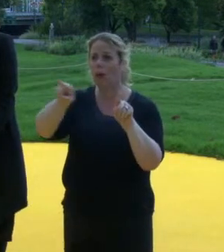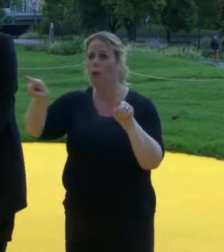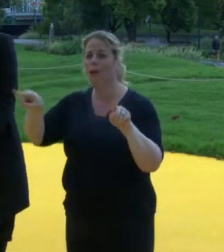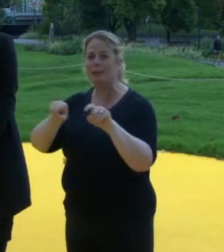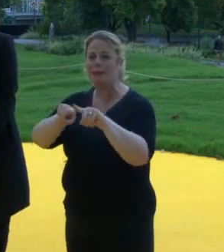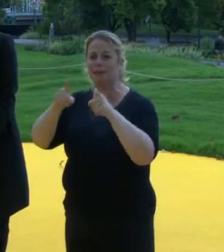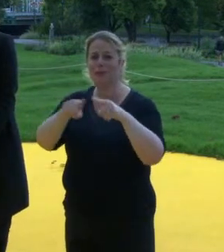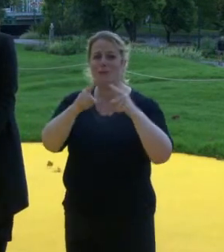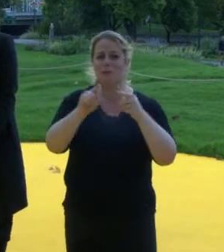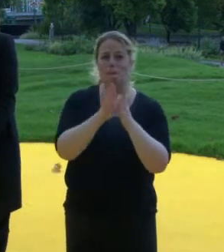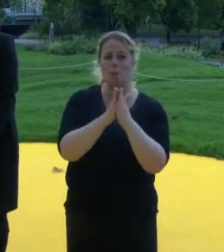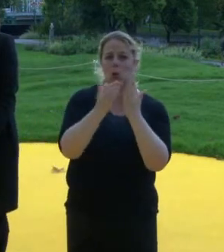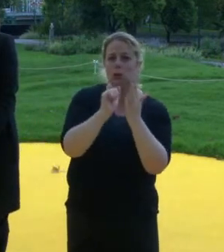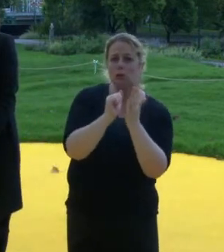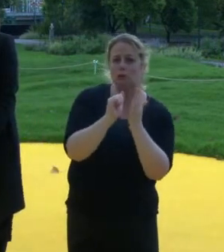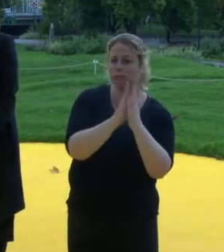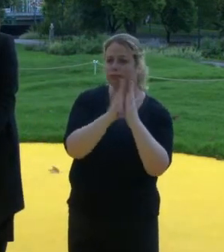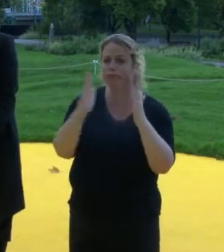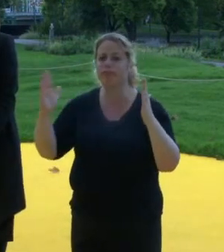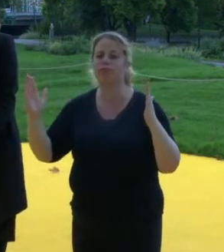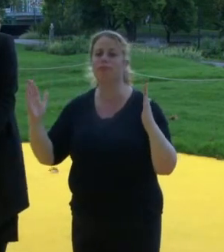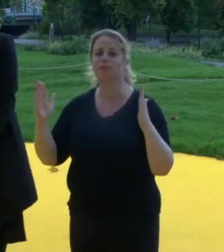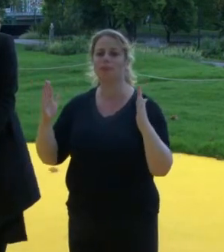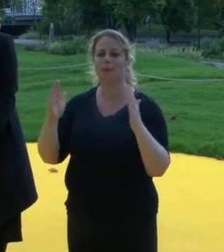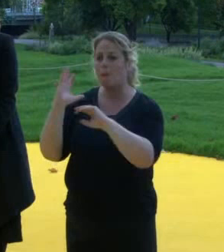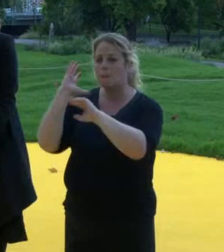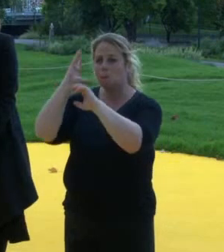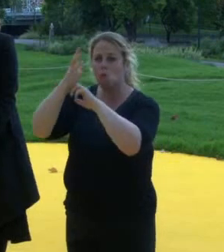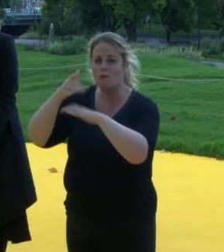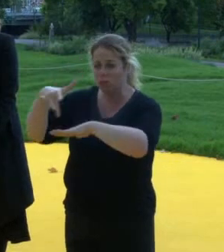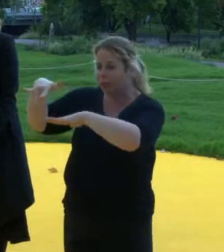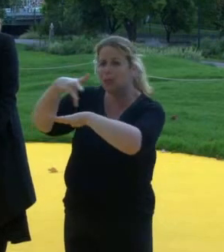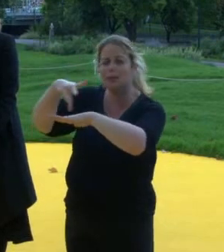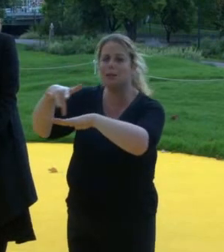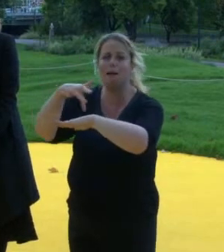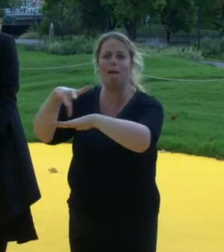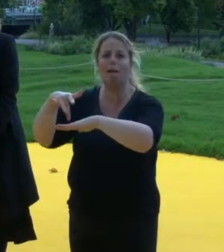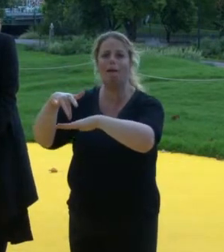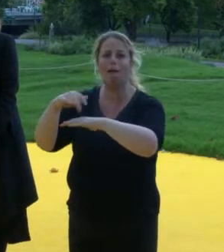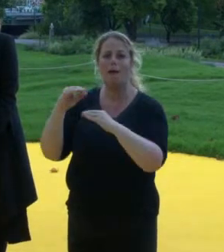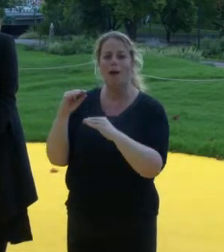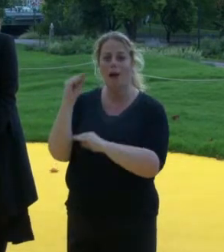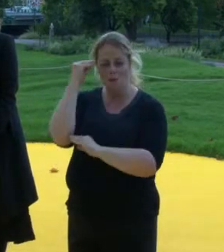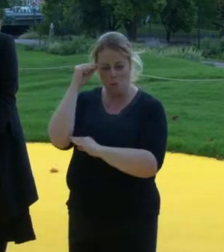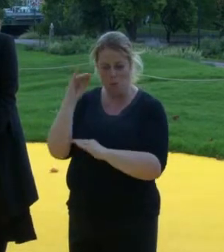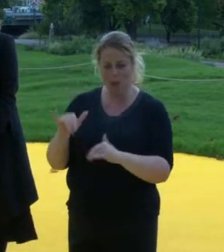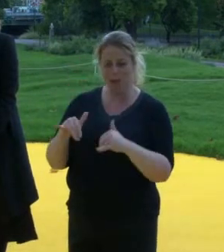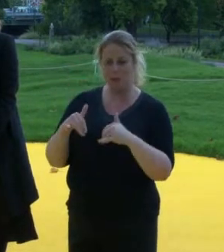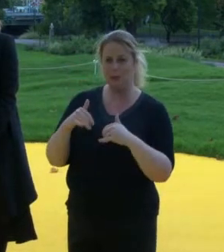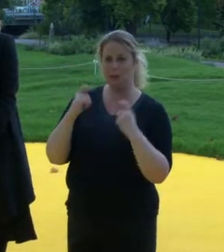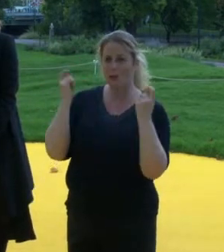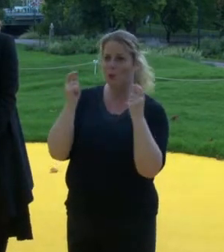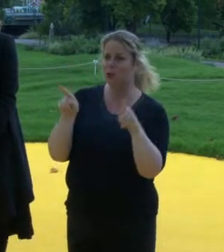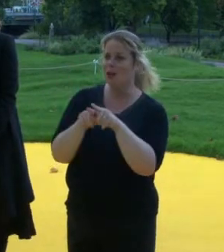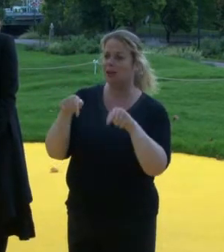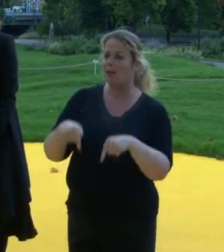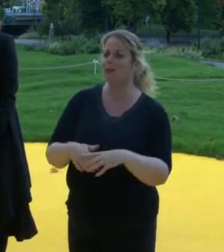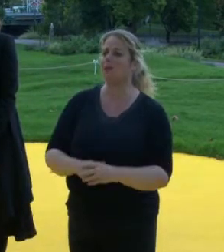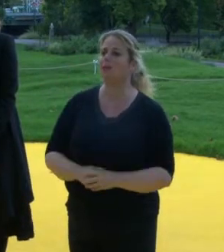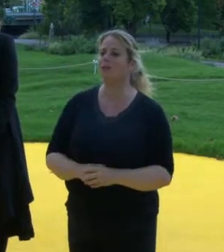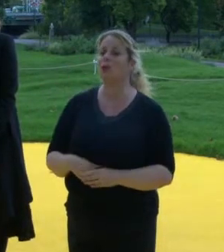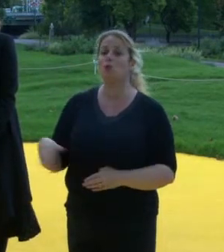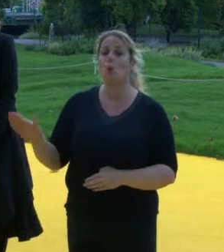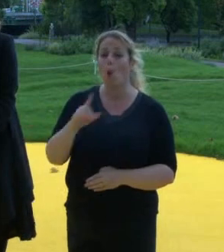screens, and on award shortlists like this one. To each of the 26 finalists tonight, congratulations and good